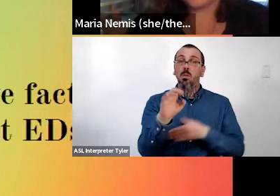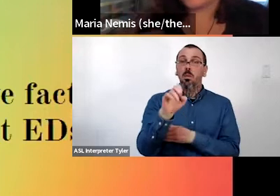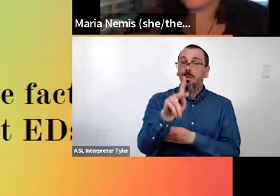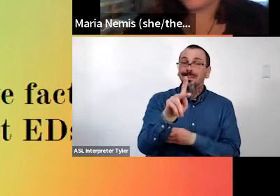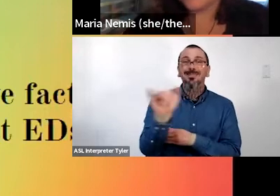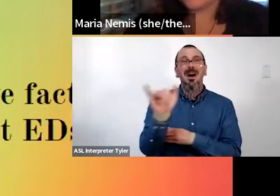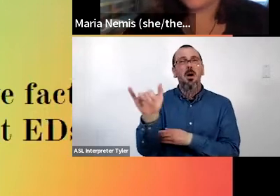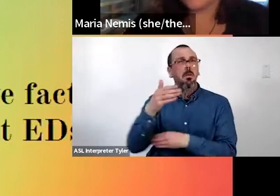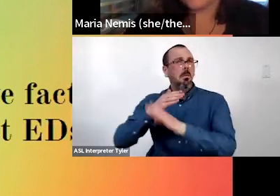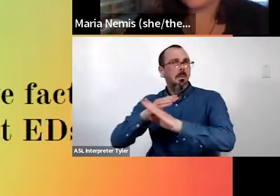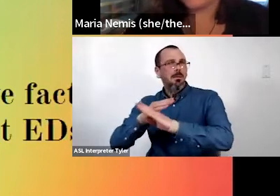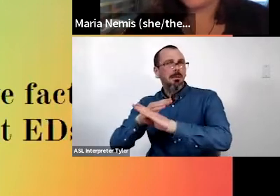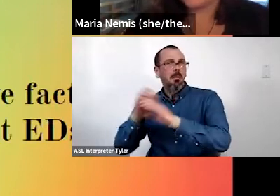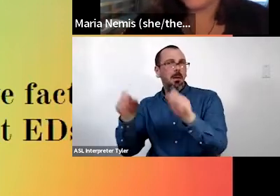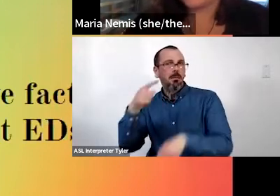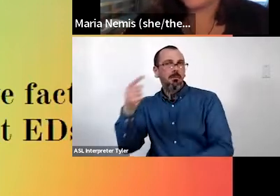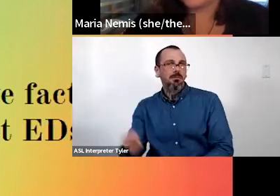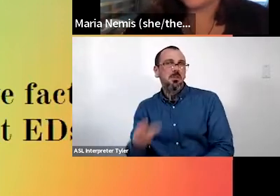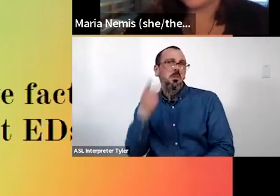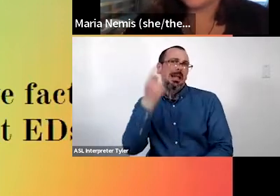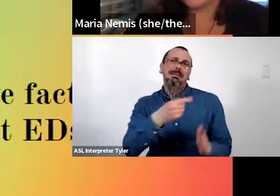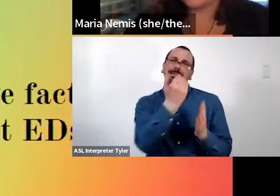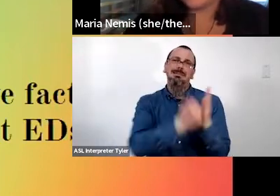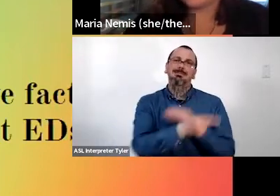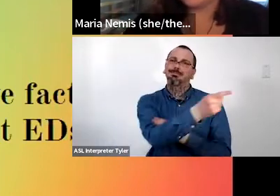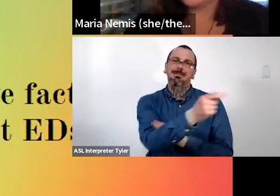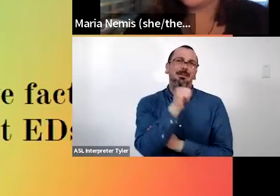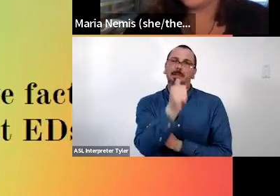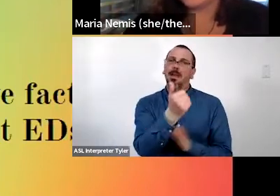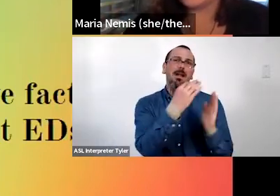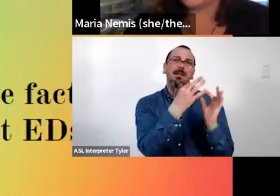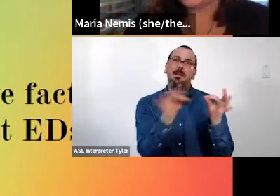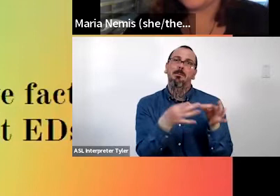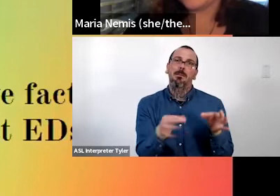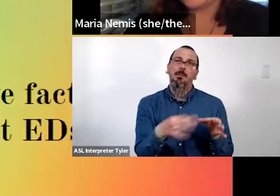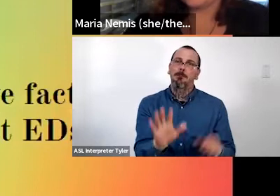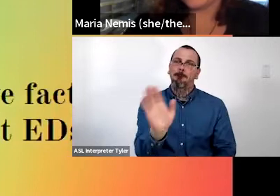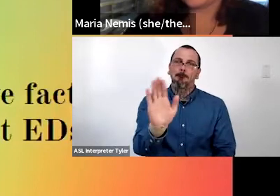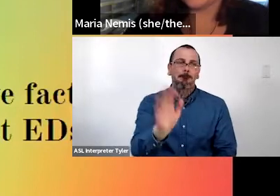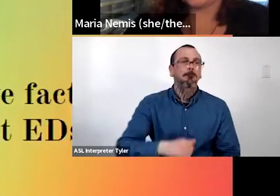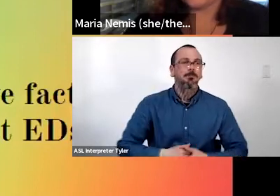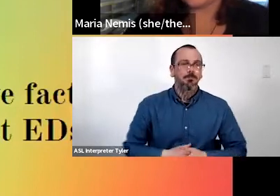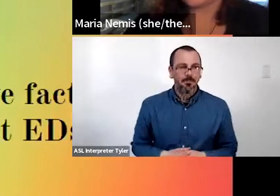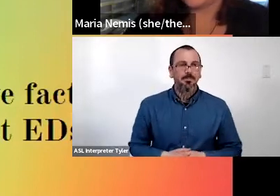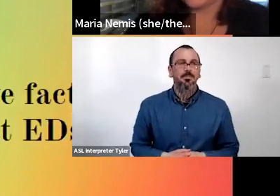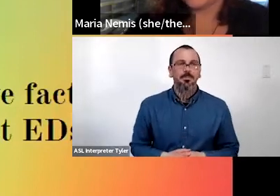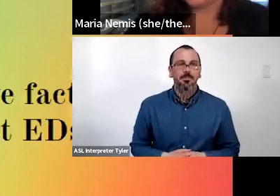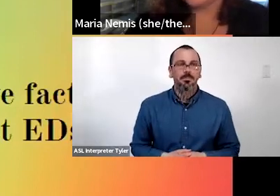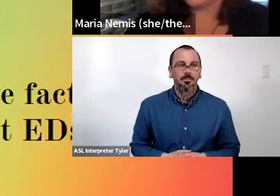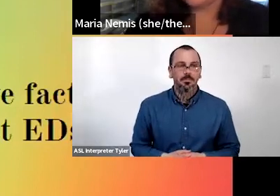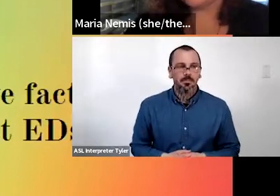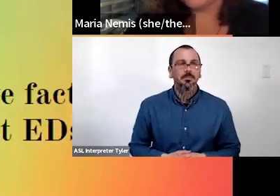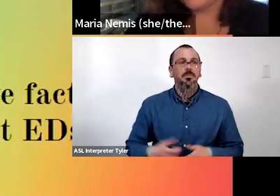center. I won't read them out loud. The protective factors on the right are all factors that can do a lot to mitigate the effects of enacted